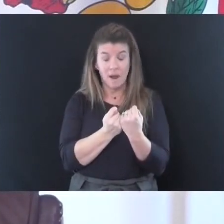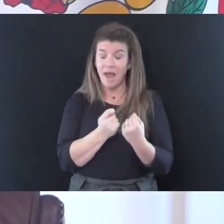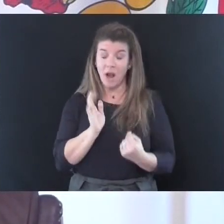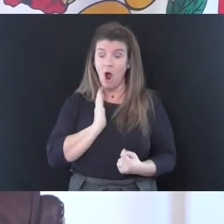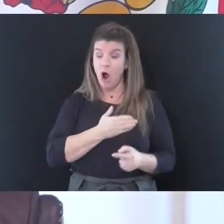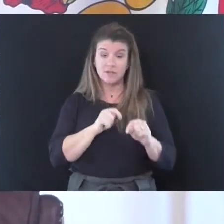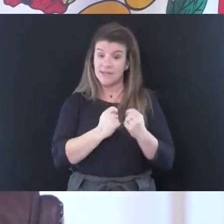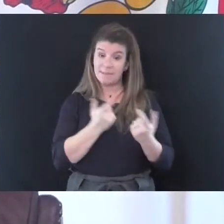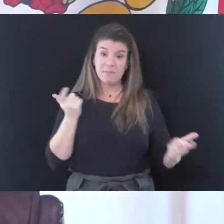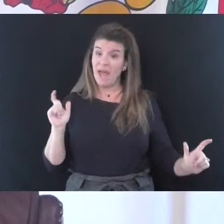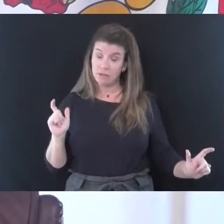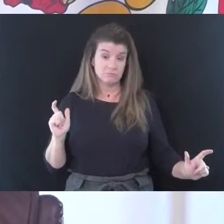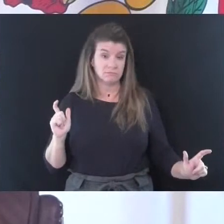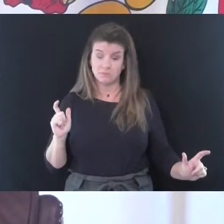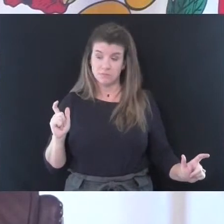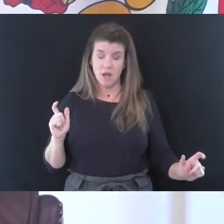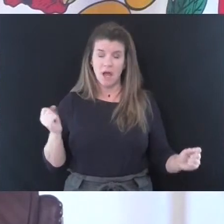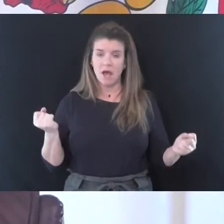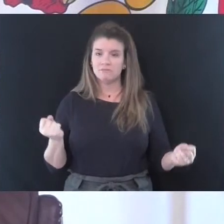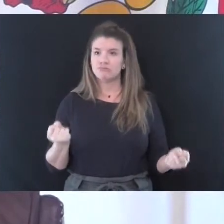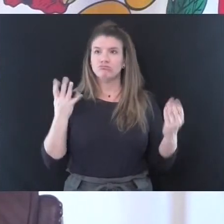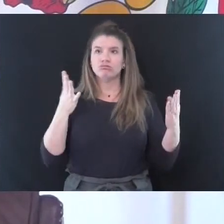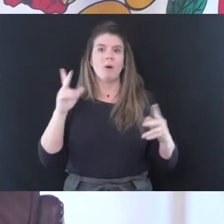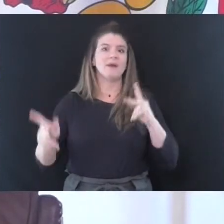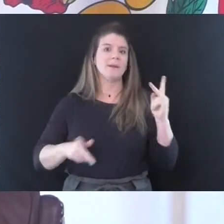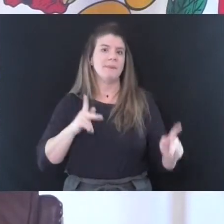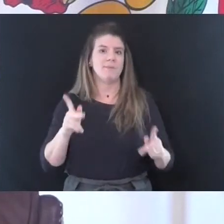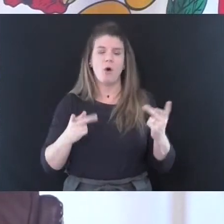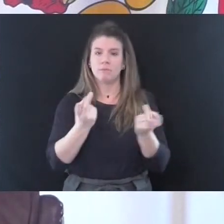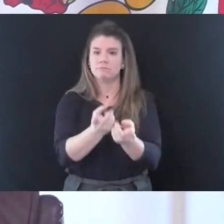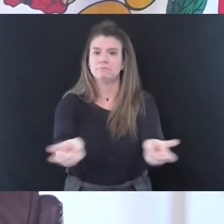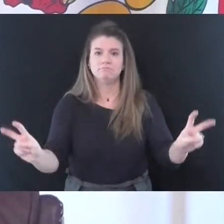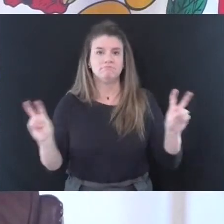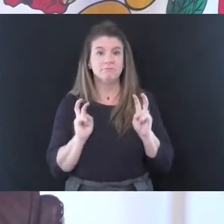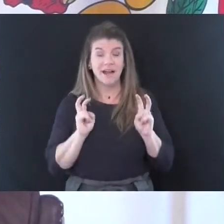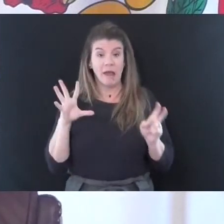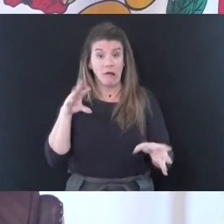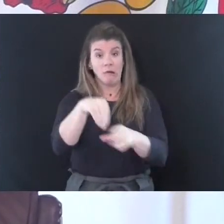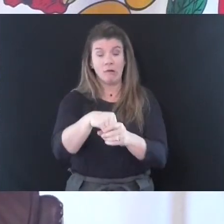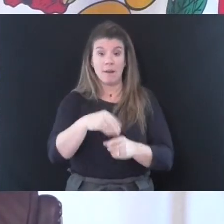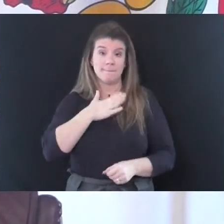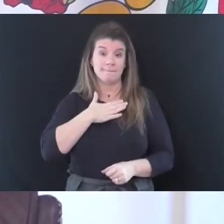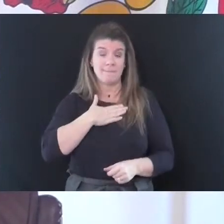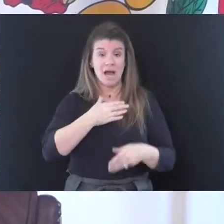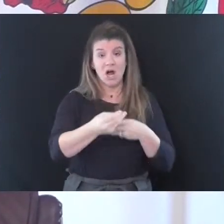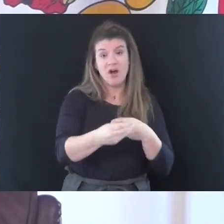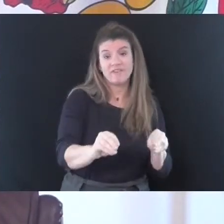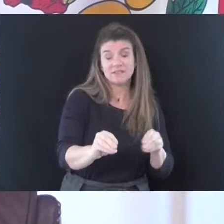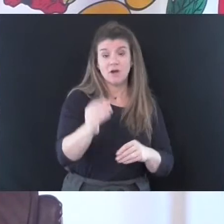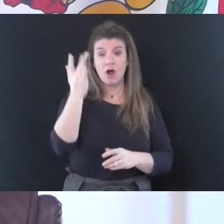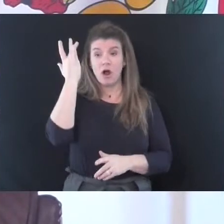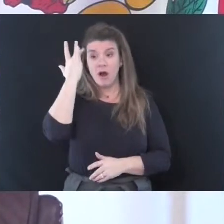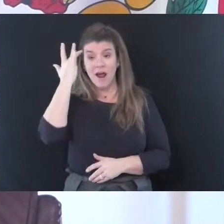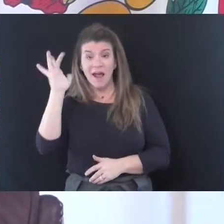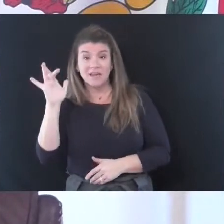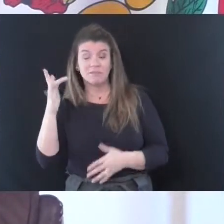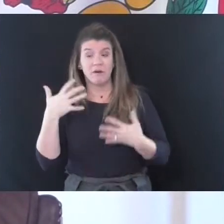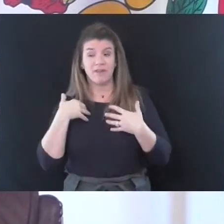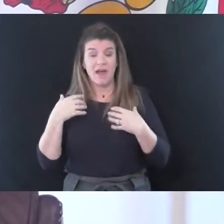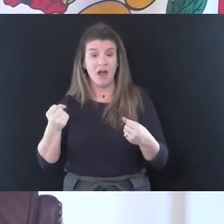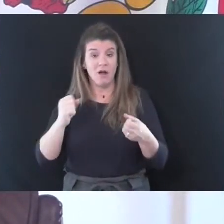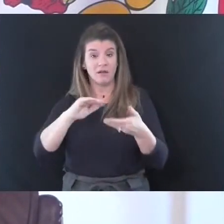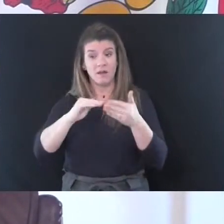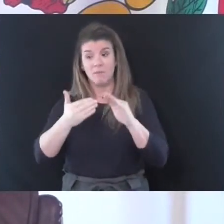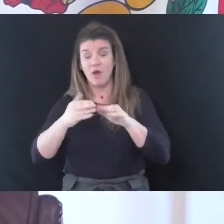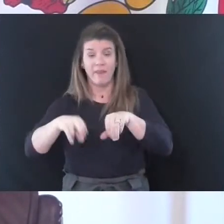team of a lot of people in my office, our experts, all the health community,